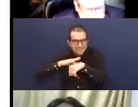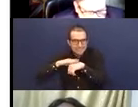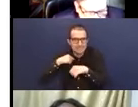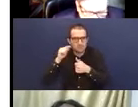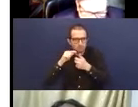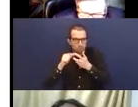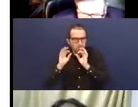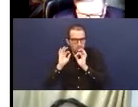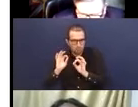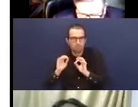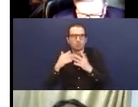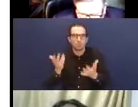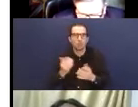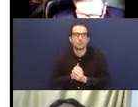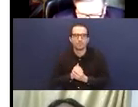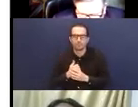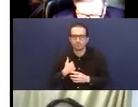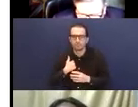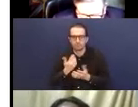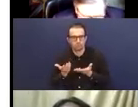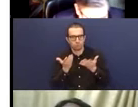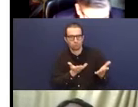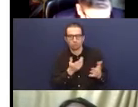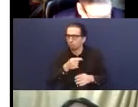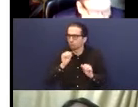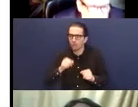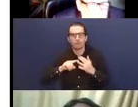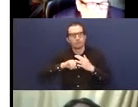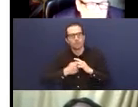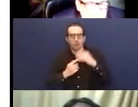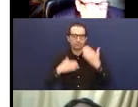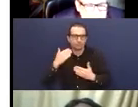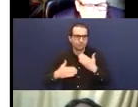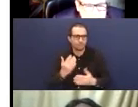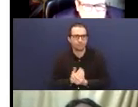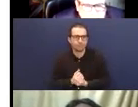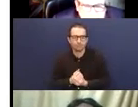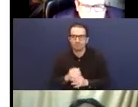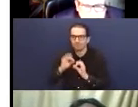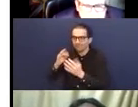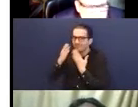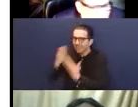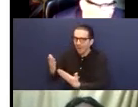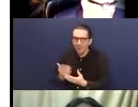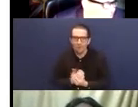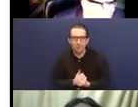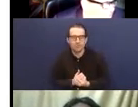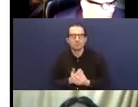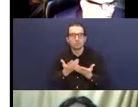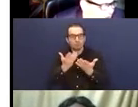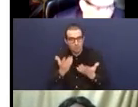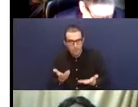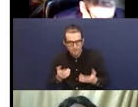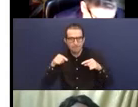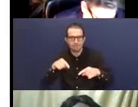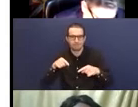for persons with disabilities to be known by numbers and types so that they can be planned for. And by a